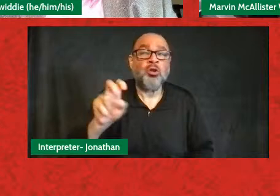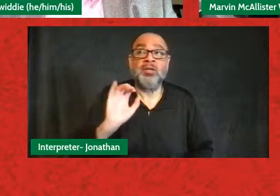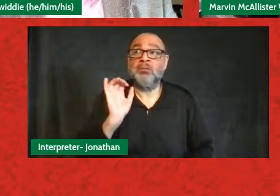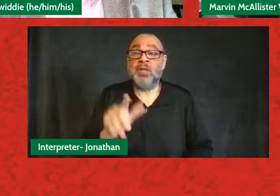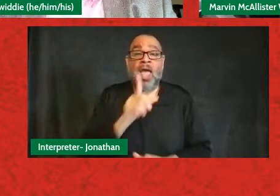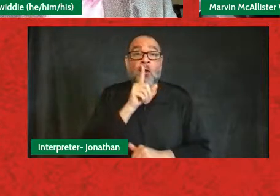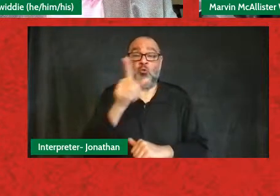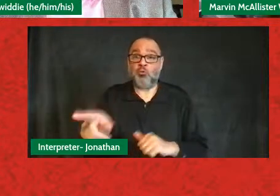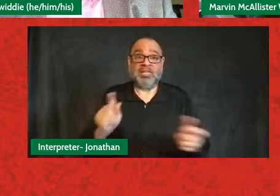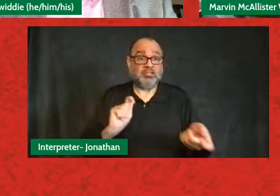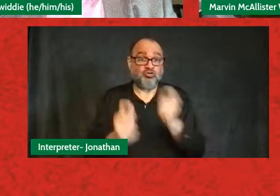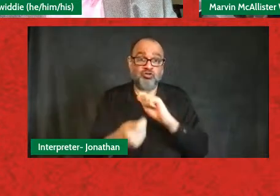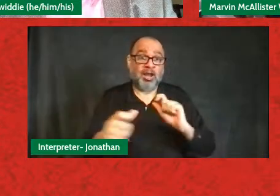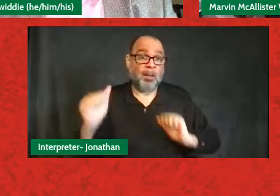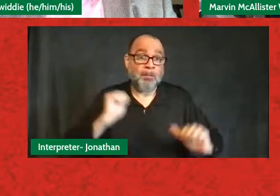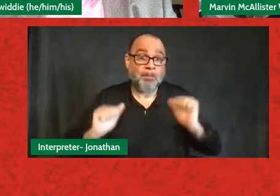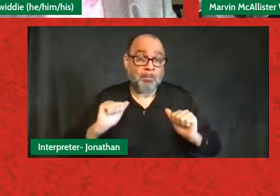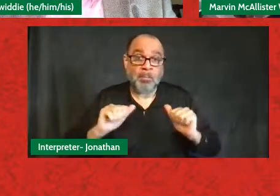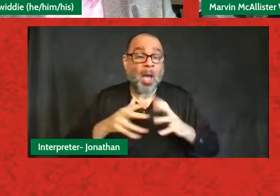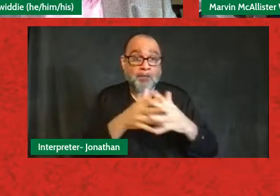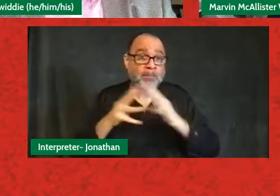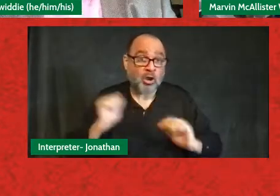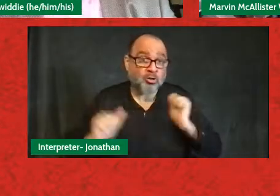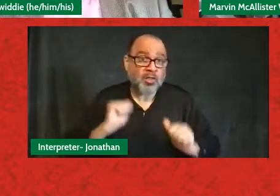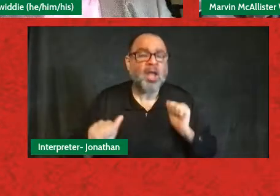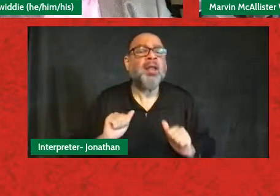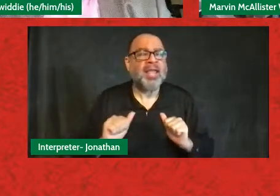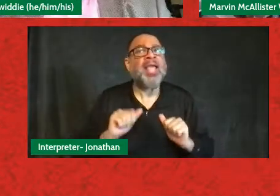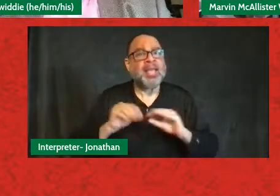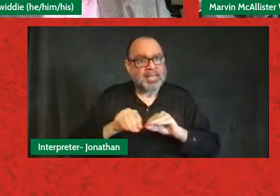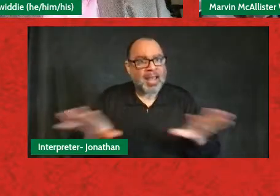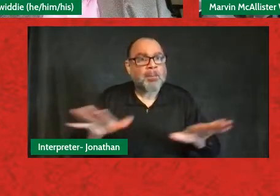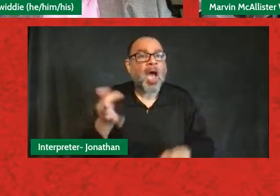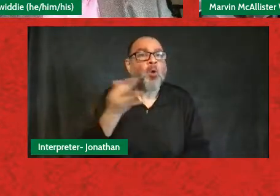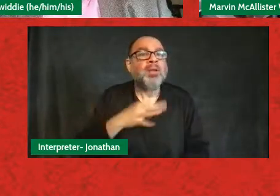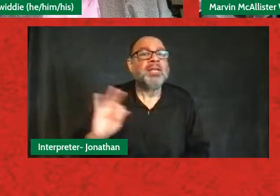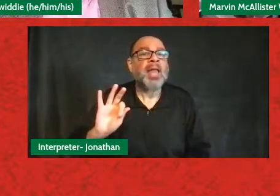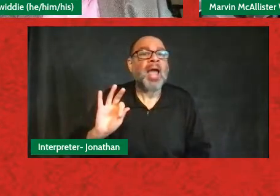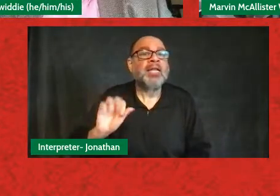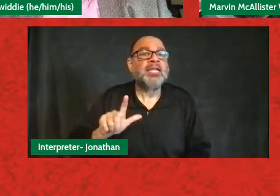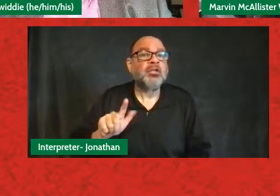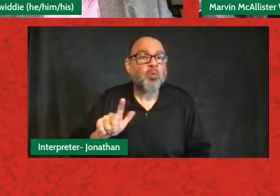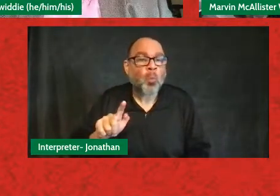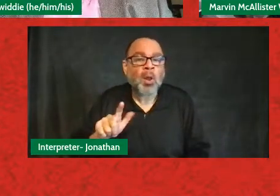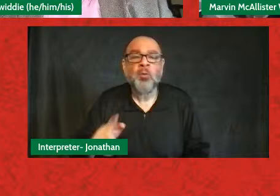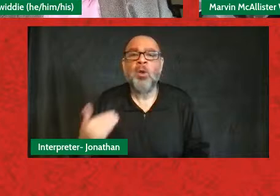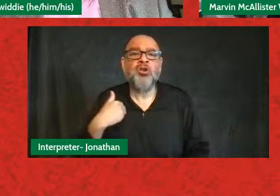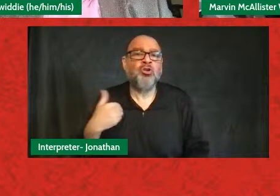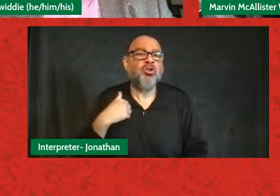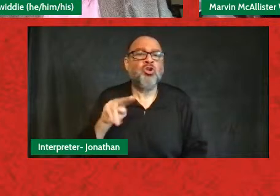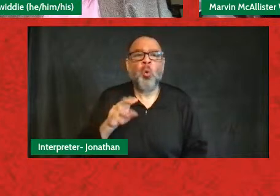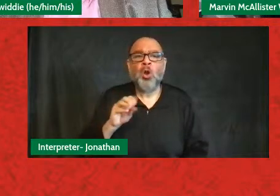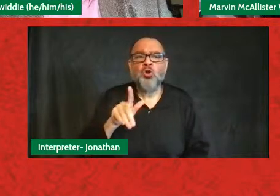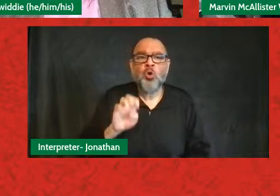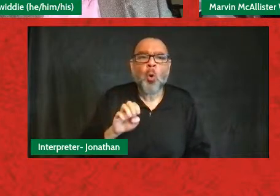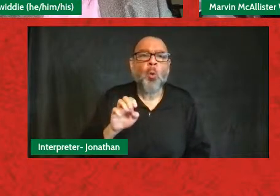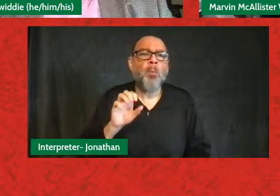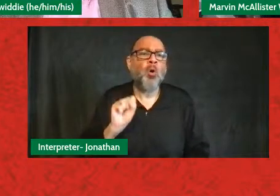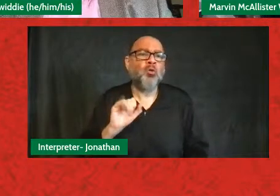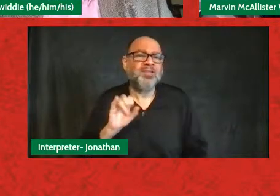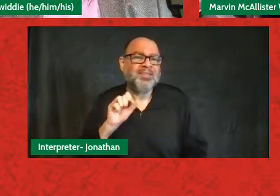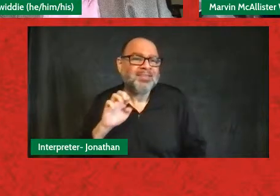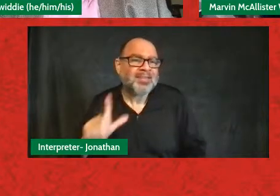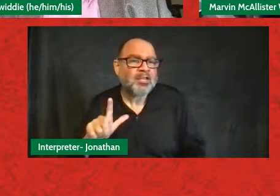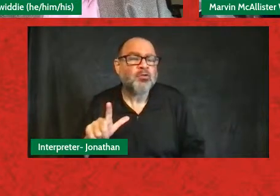American theater. It hit Broadway in 1921 with extraordinary musicians, U.B. Blake and Noble Sissel writing the score,